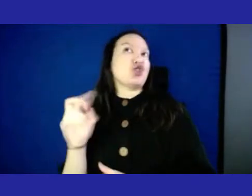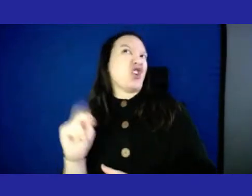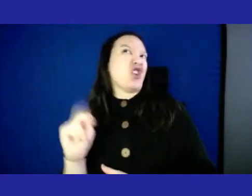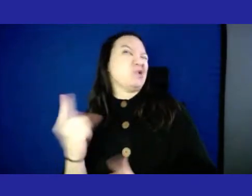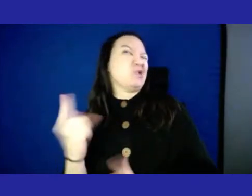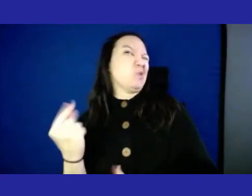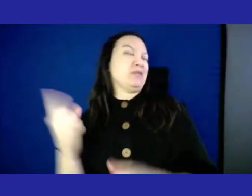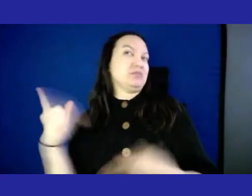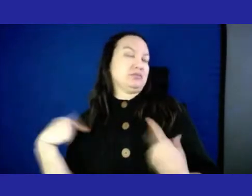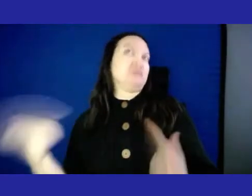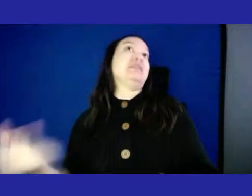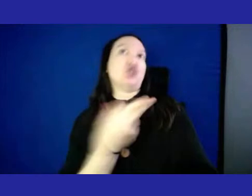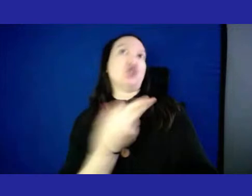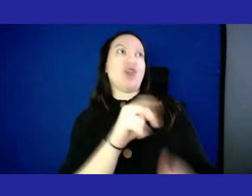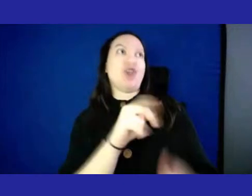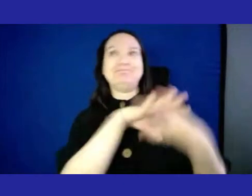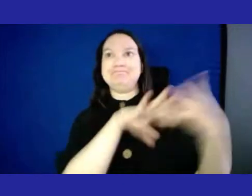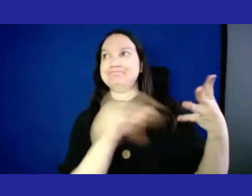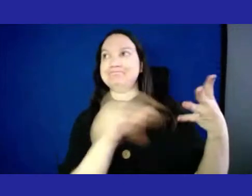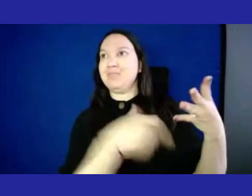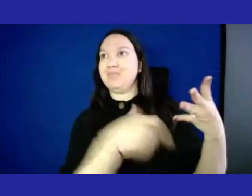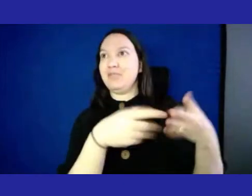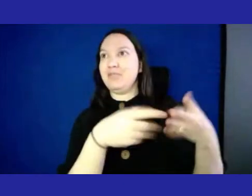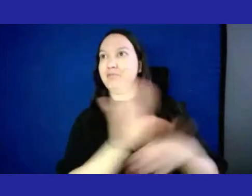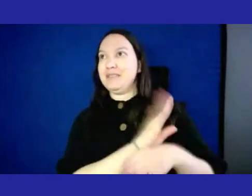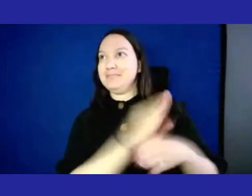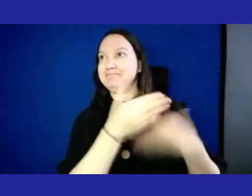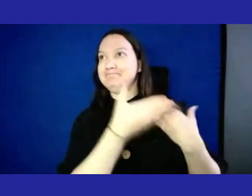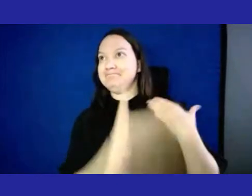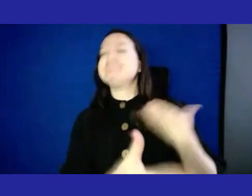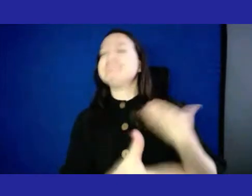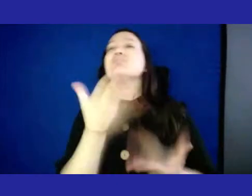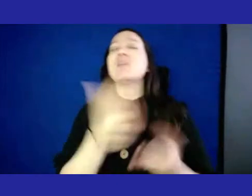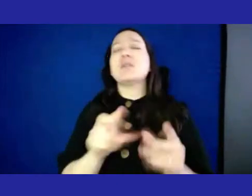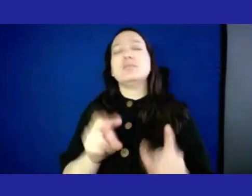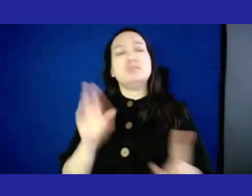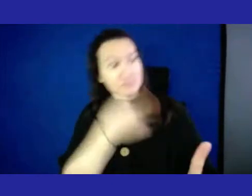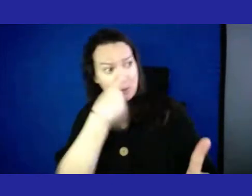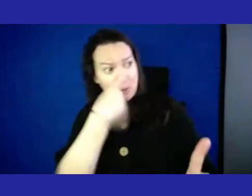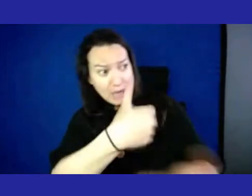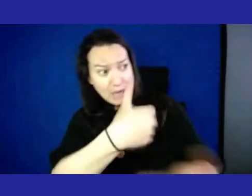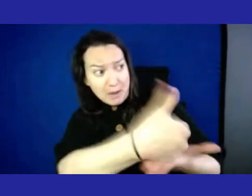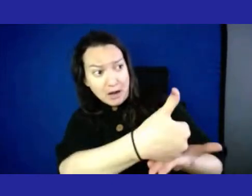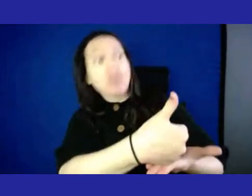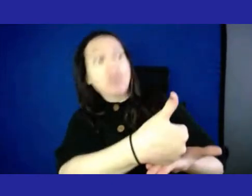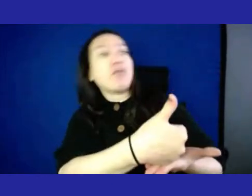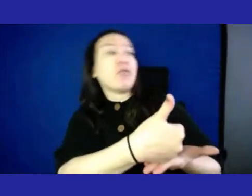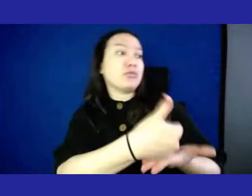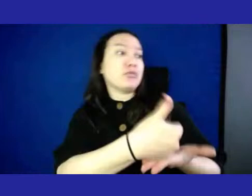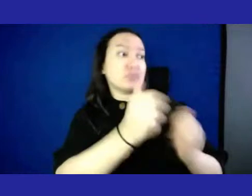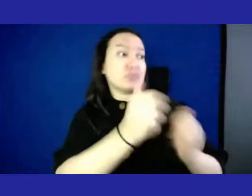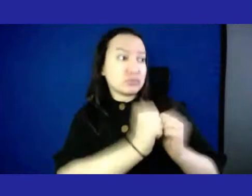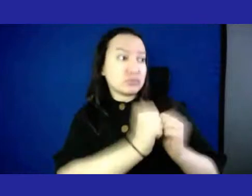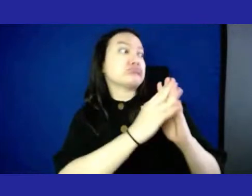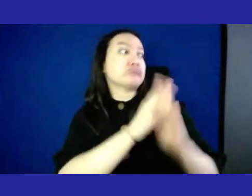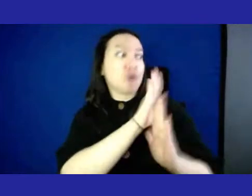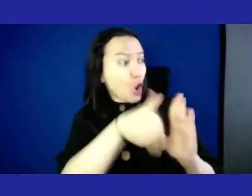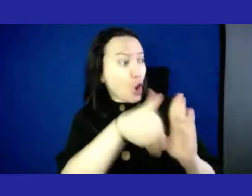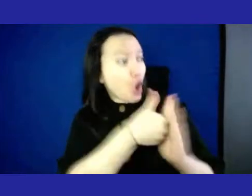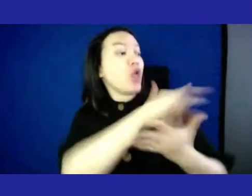it's been Huron, any of these project management firms going forward, we might look to them to help us make sure that all